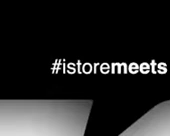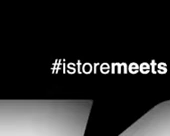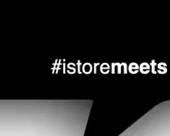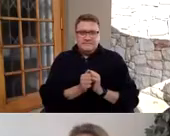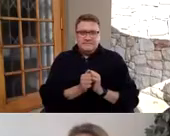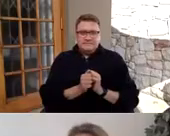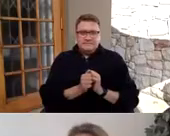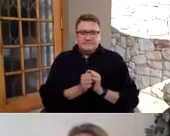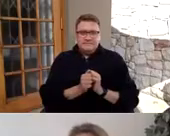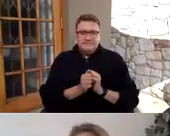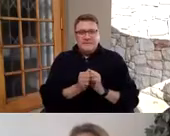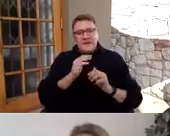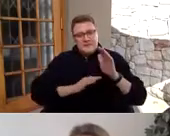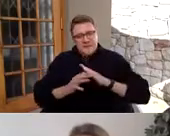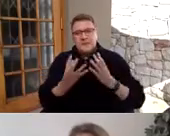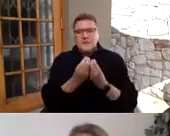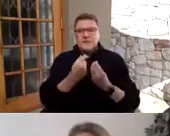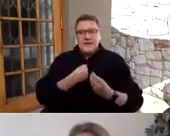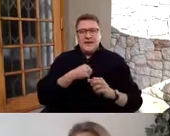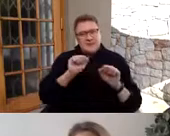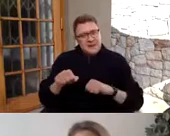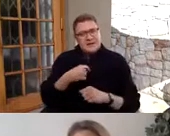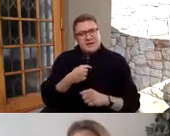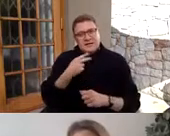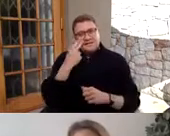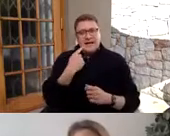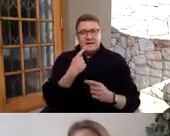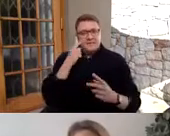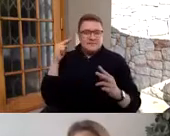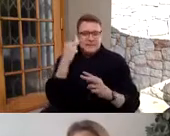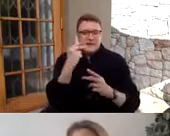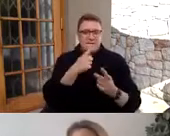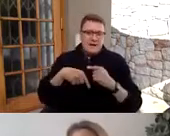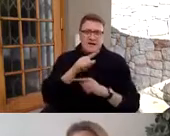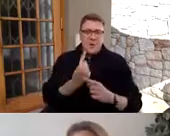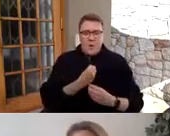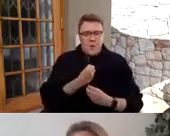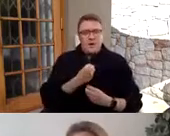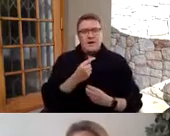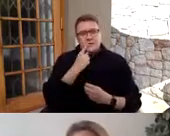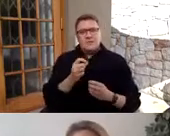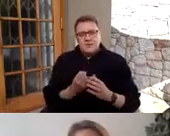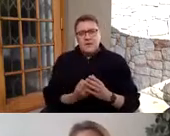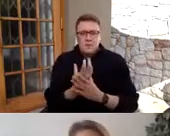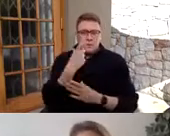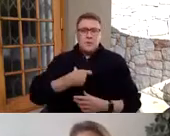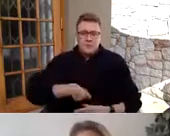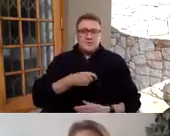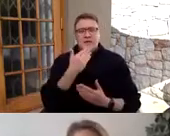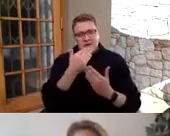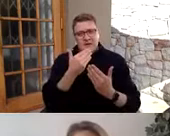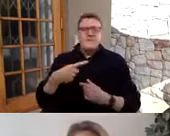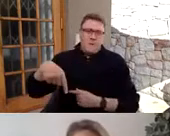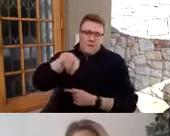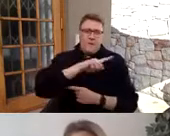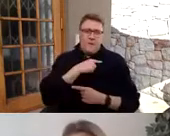having the patience and the ability to see a perspective other than your own, because that grows you. So thank you for giving